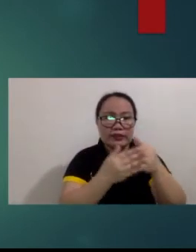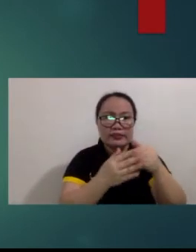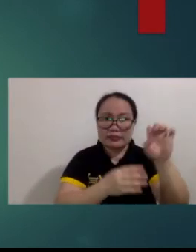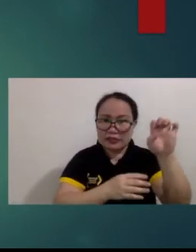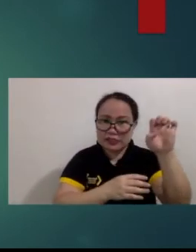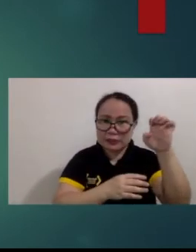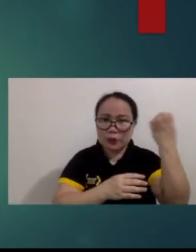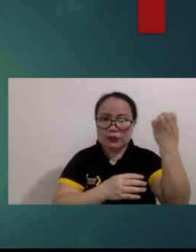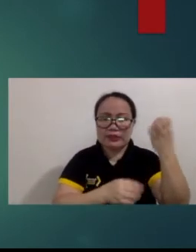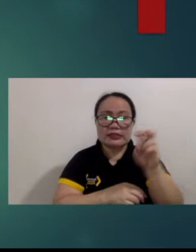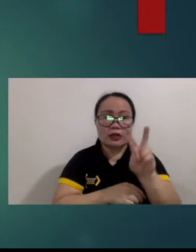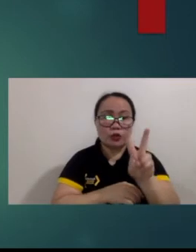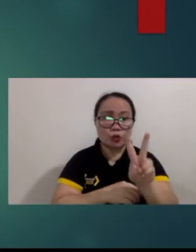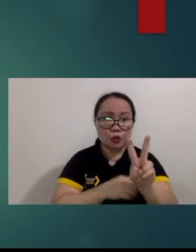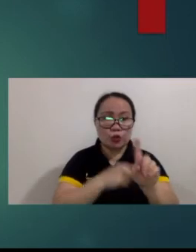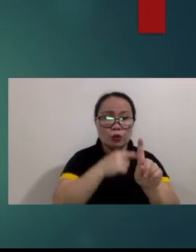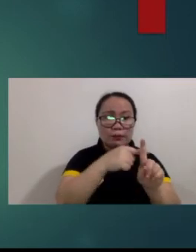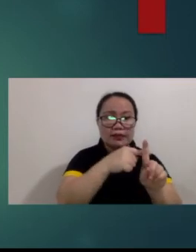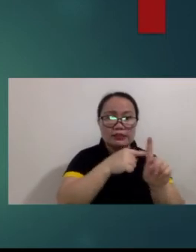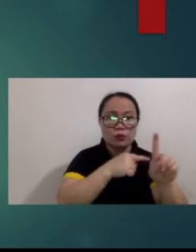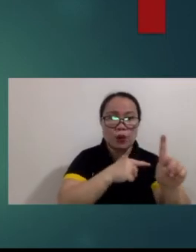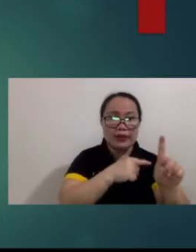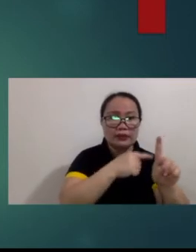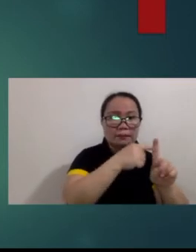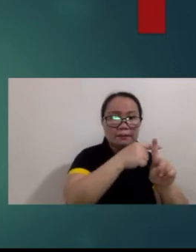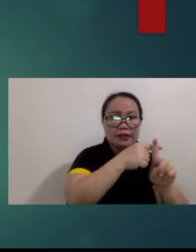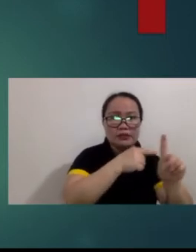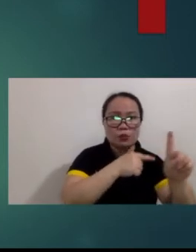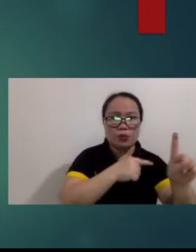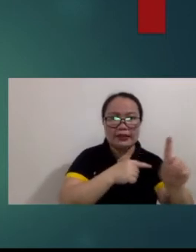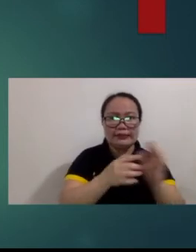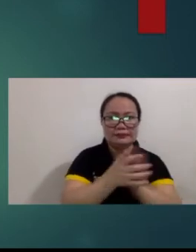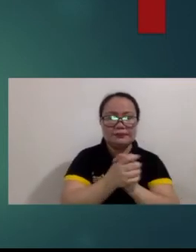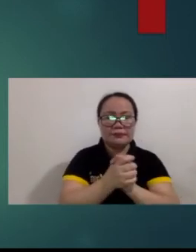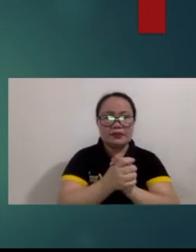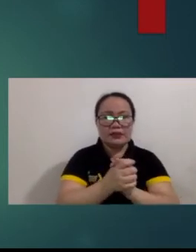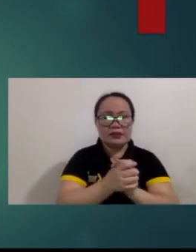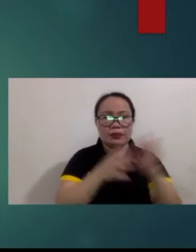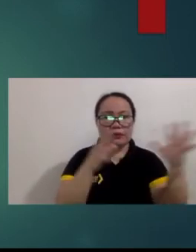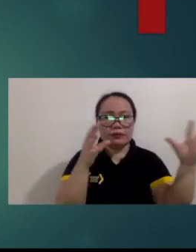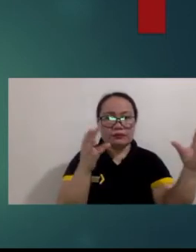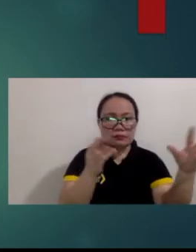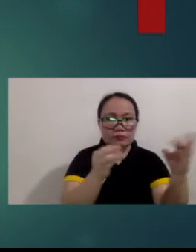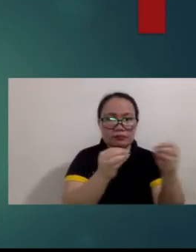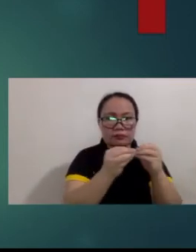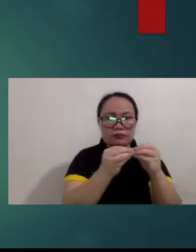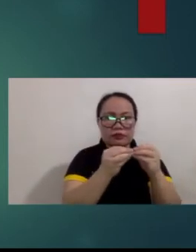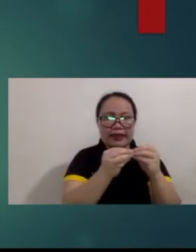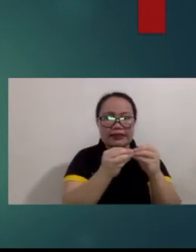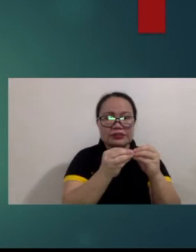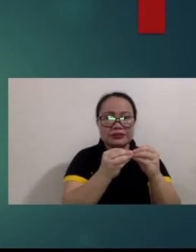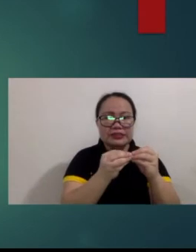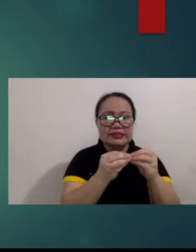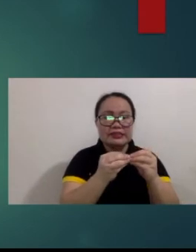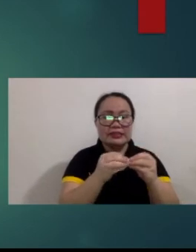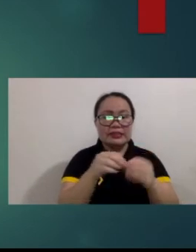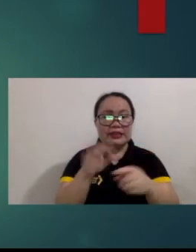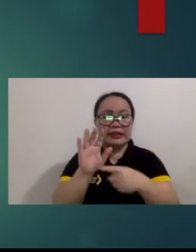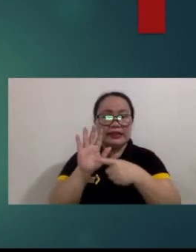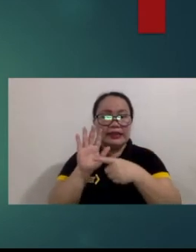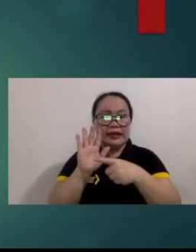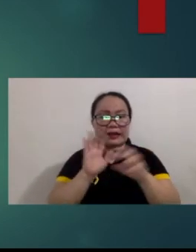all its exponents, 2 plus 1 plus 1. So the answer